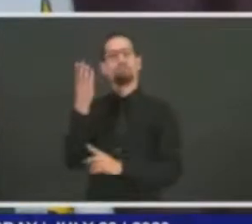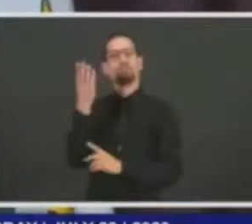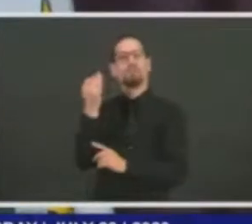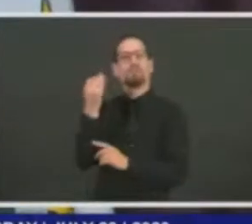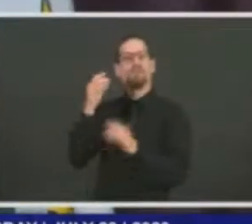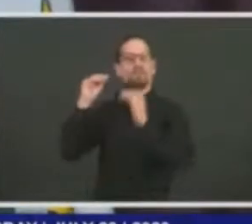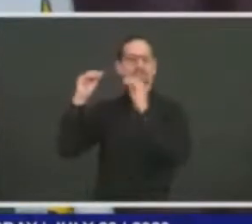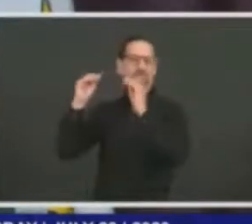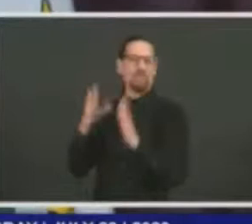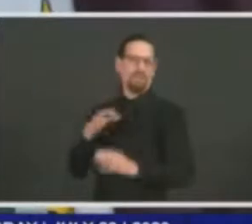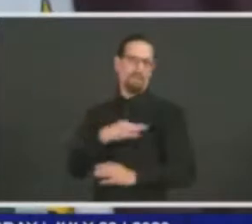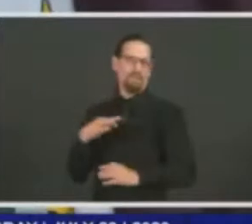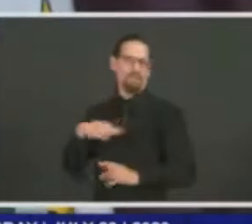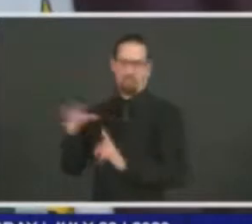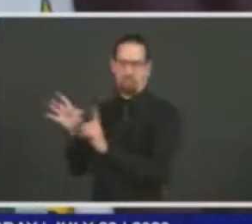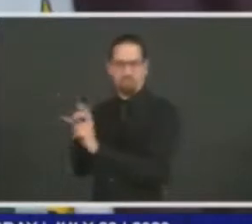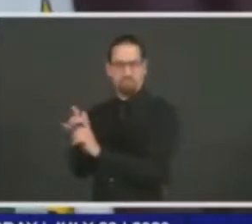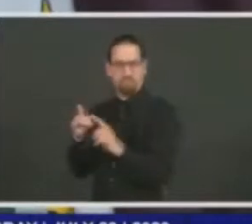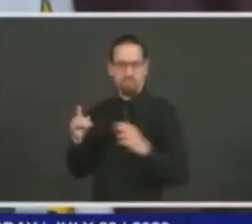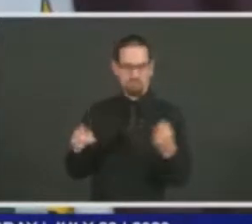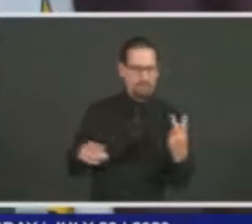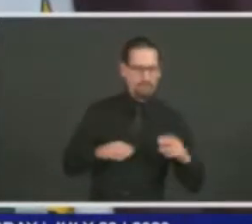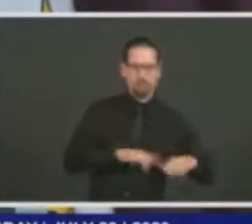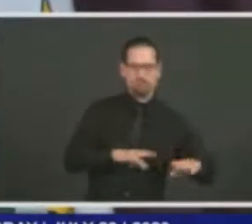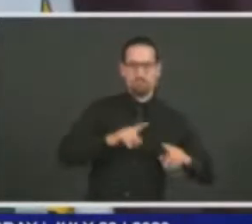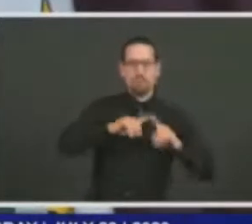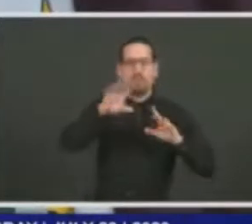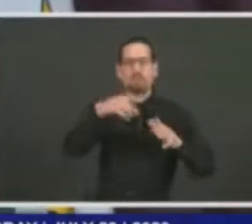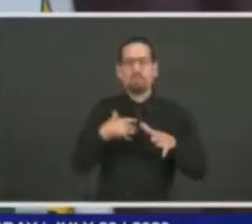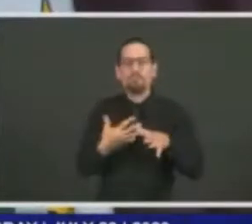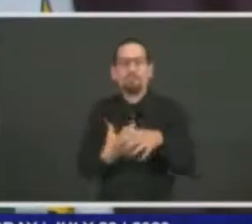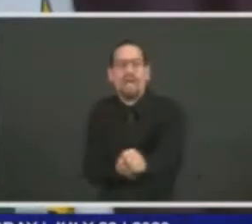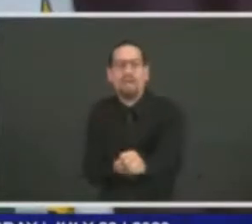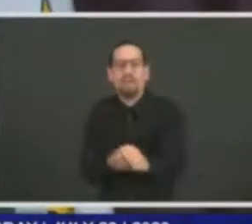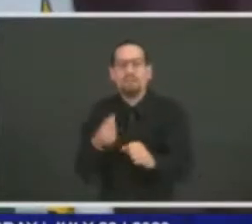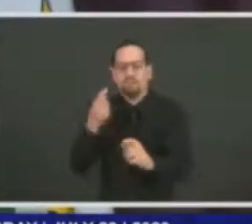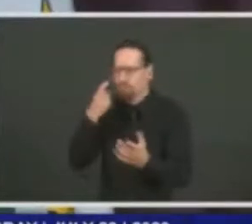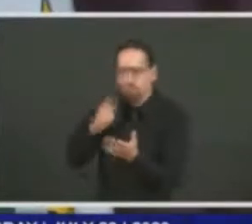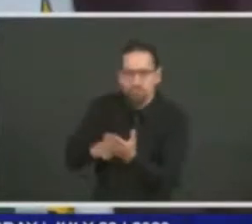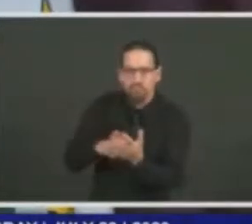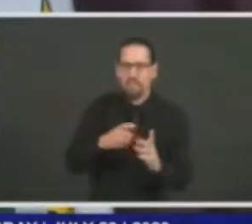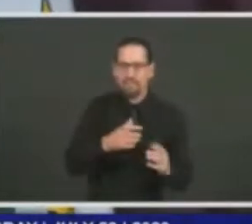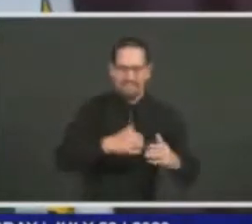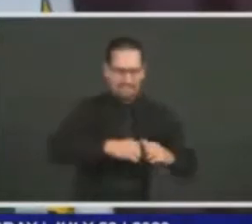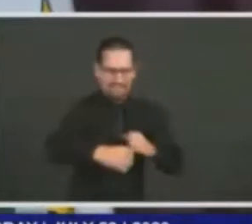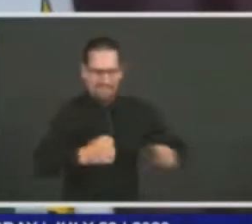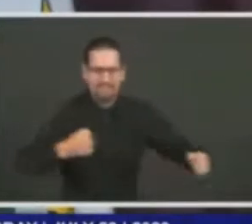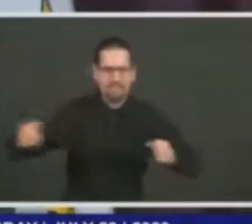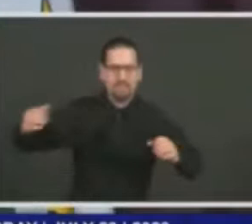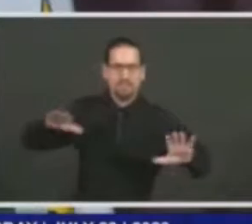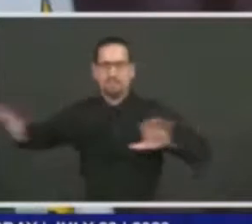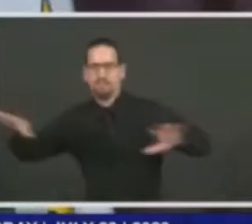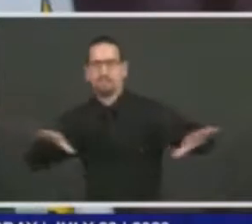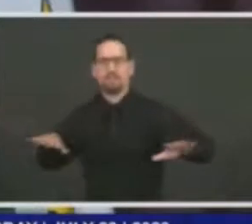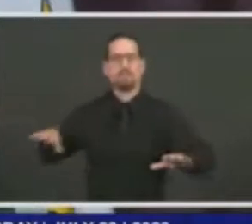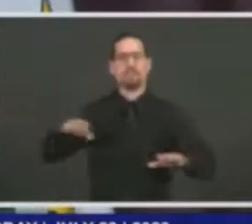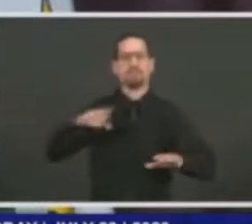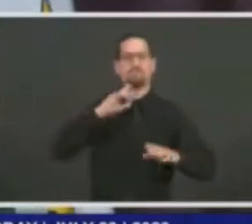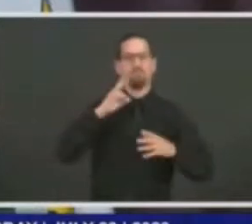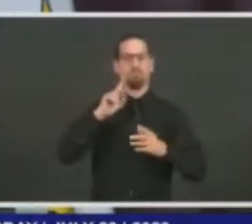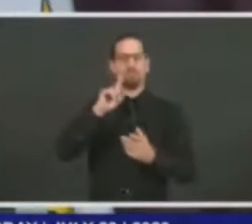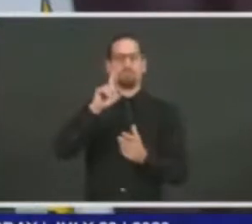for cleaning. We tested everybody at risk. And we've seen only one outbreak in a center, which